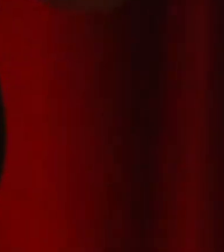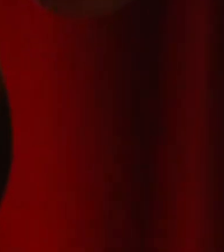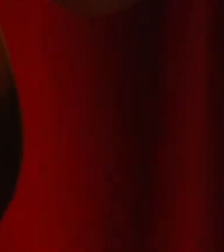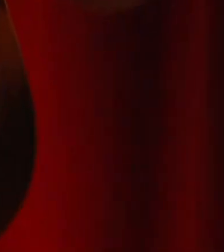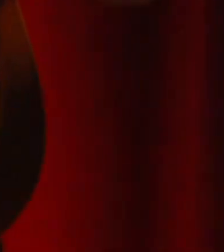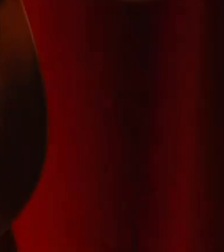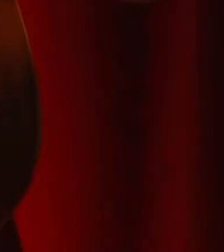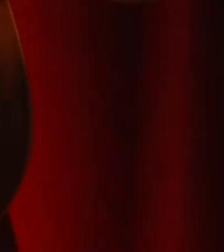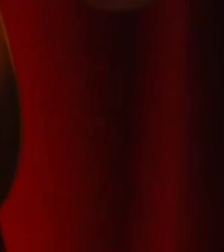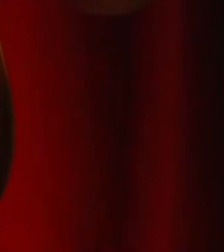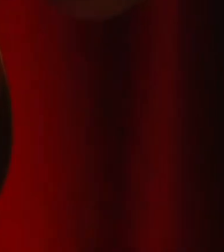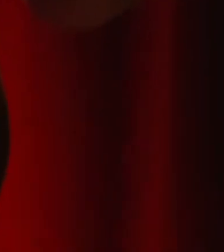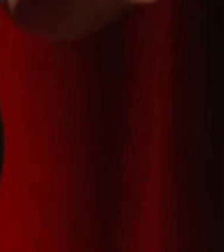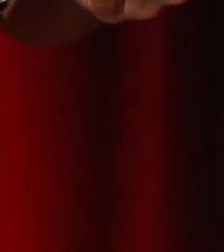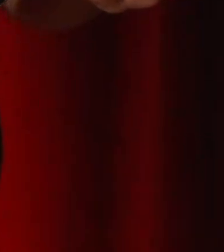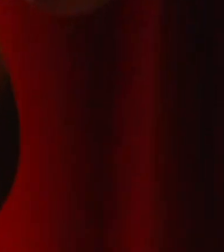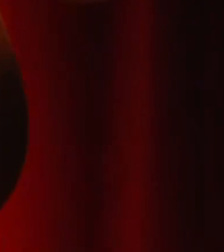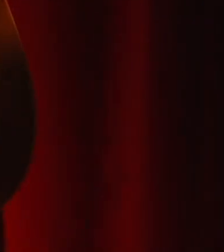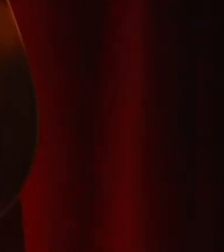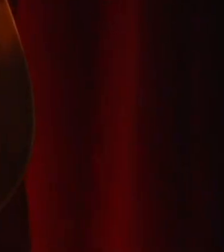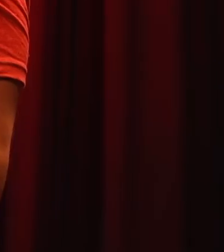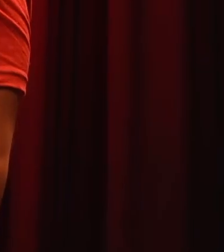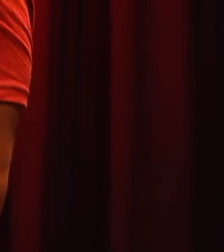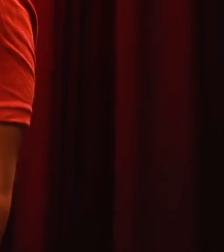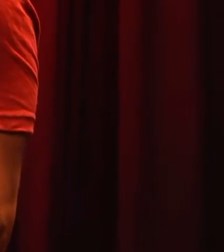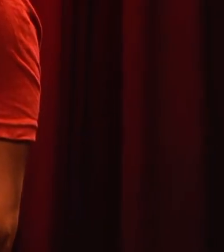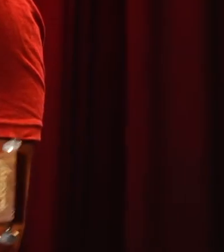screaming, driver, let me